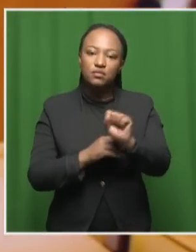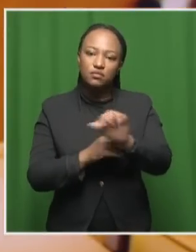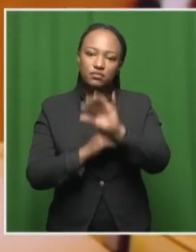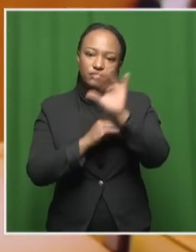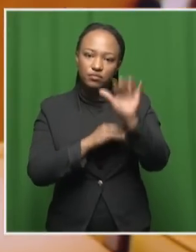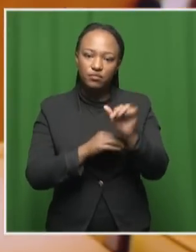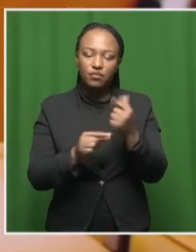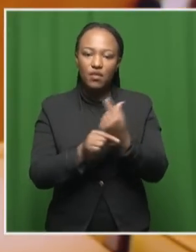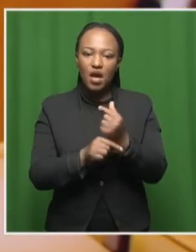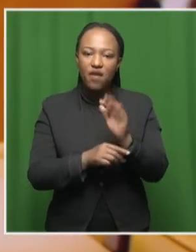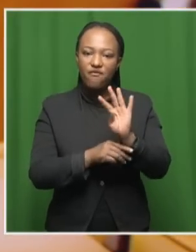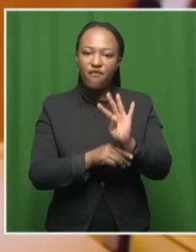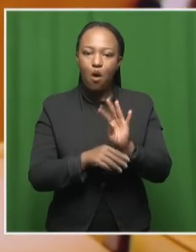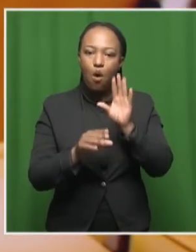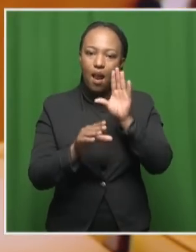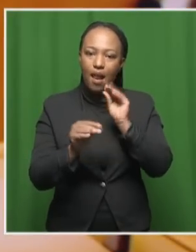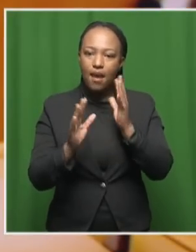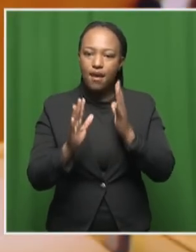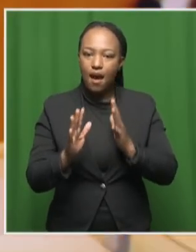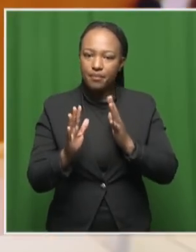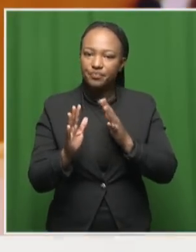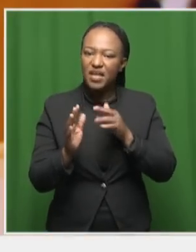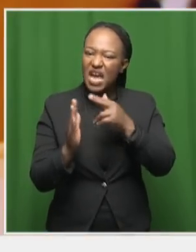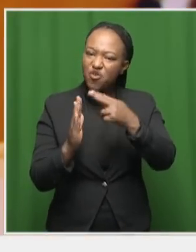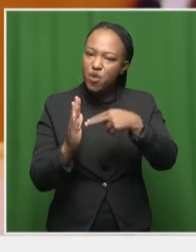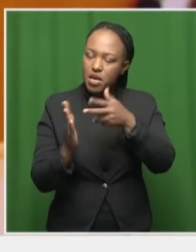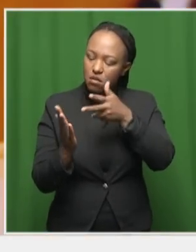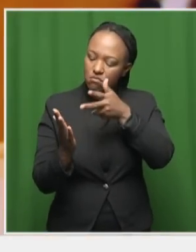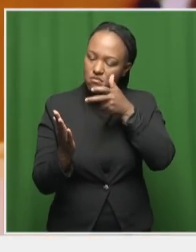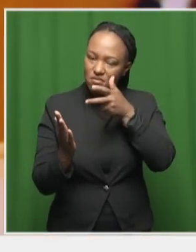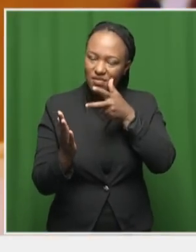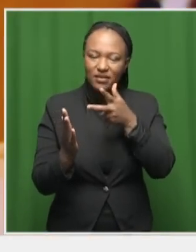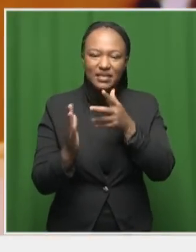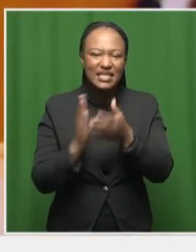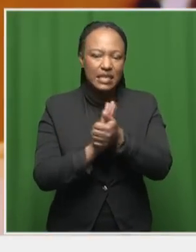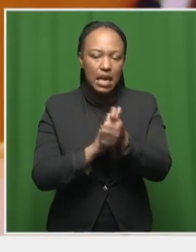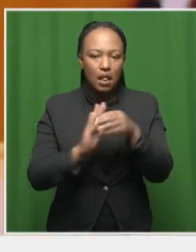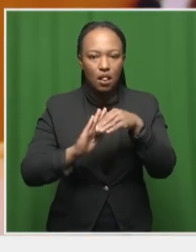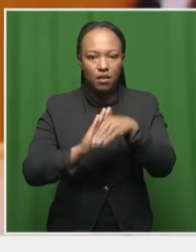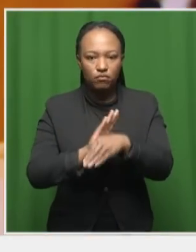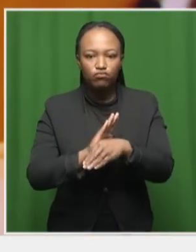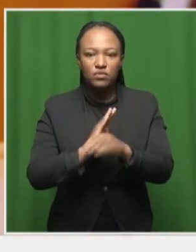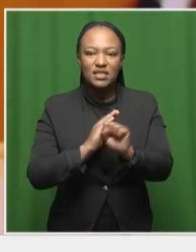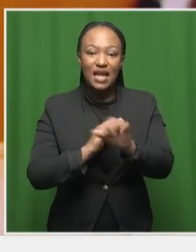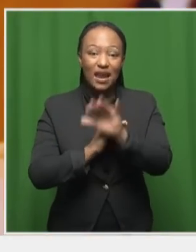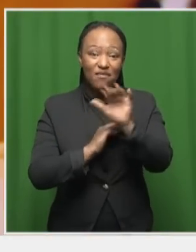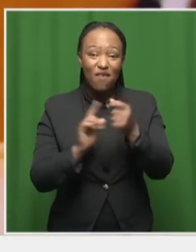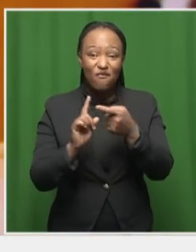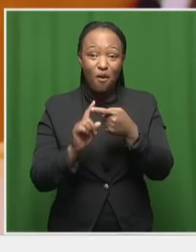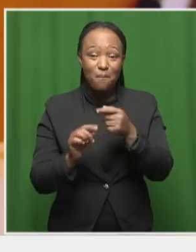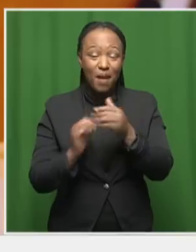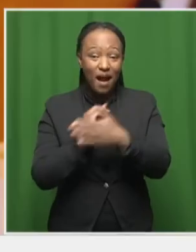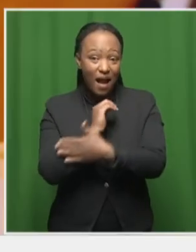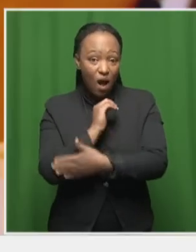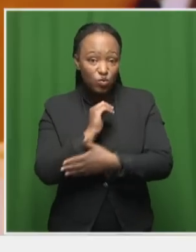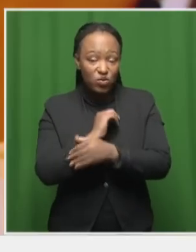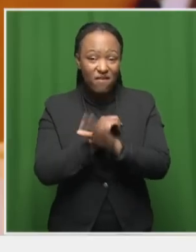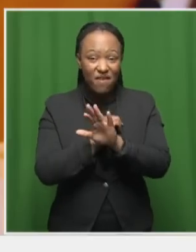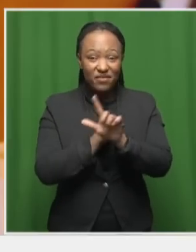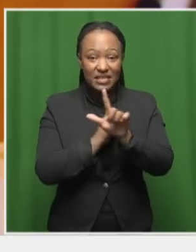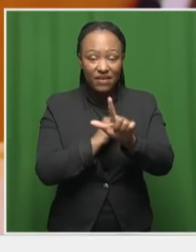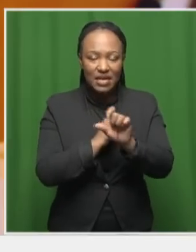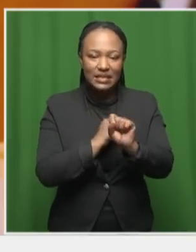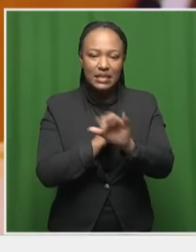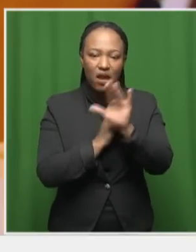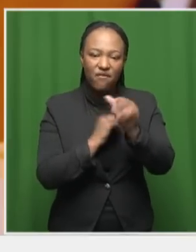4 learners' comprehension skills have declined, with the country coming last among the 57 countries that were assessed for